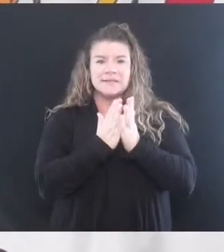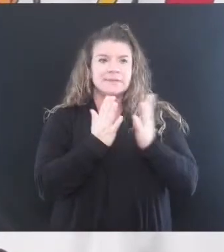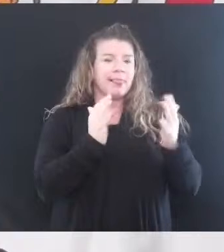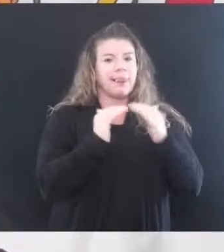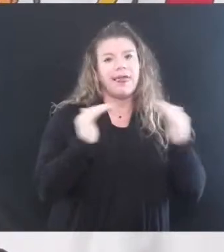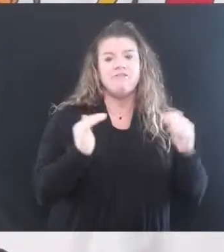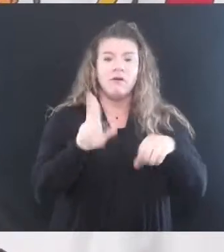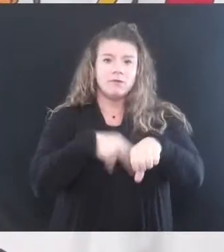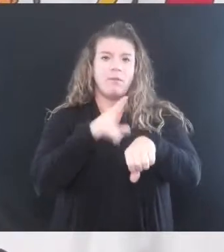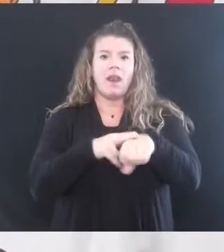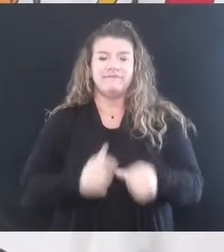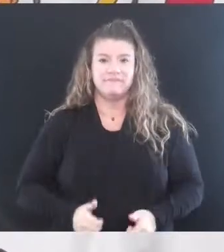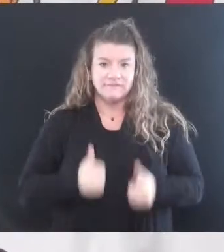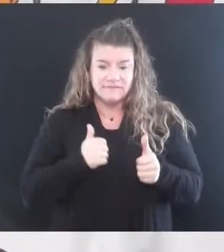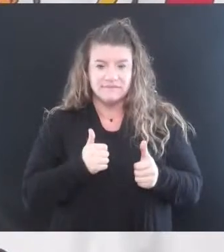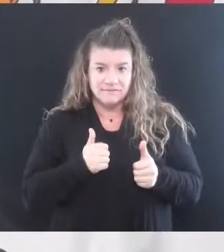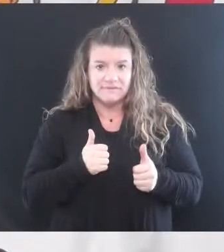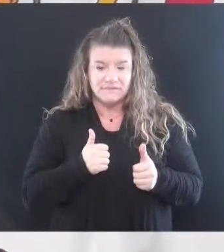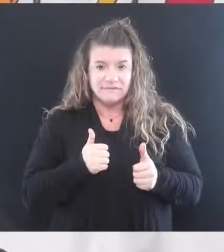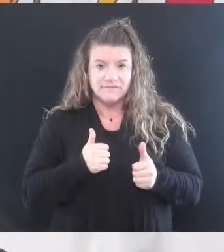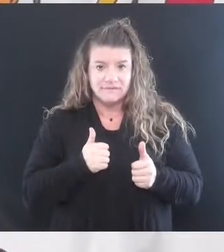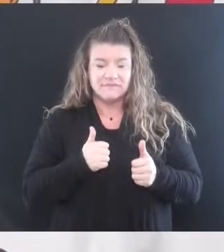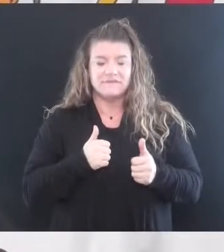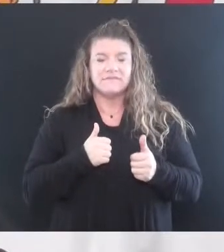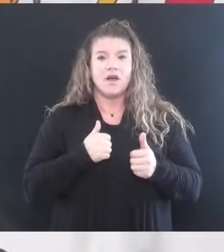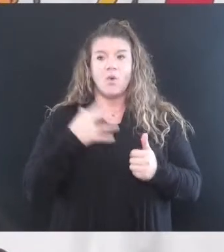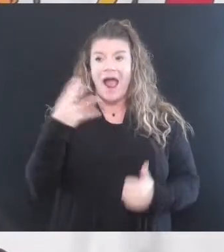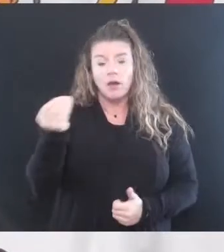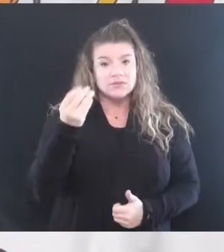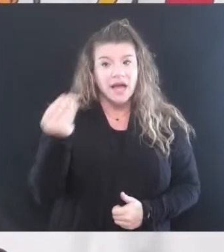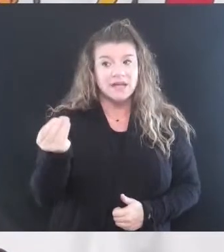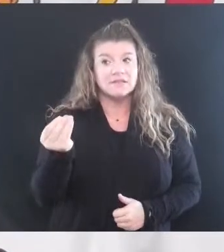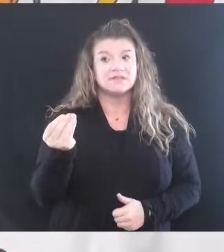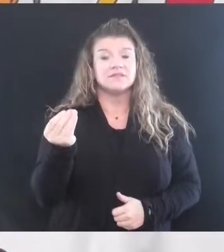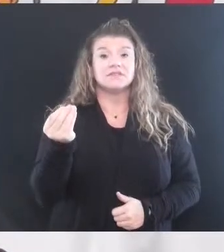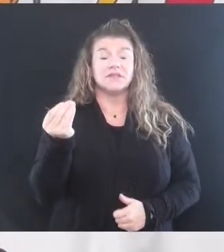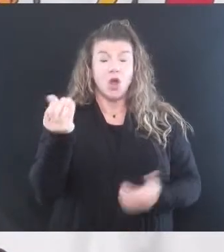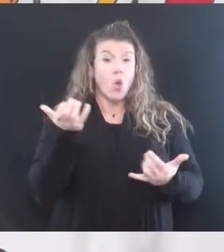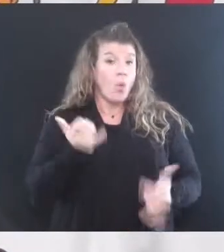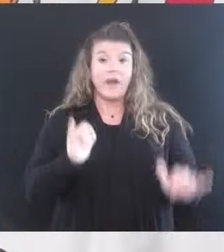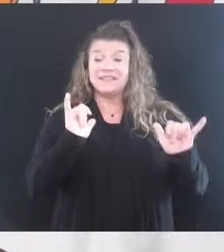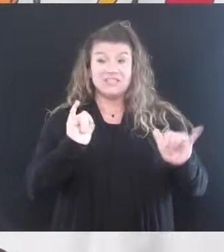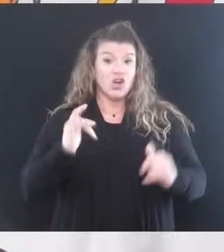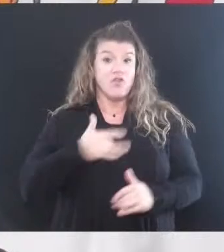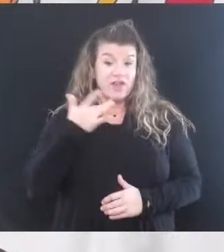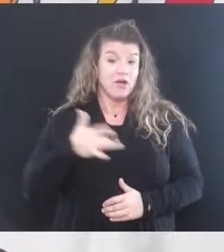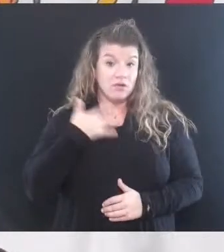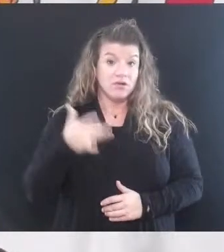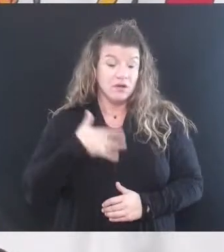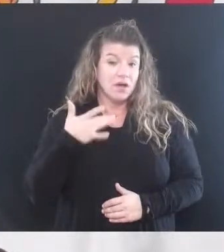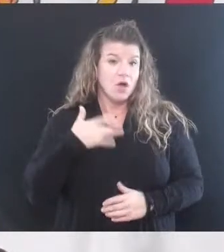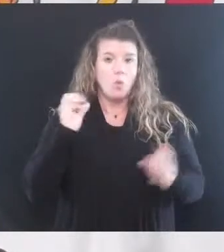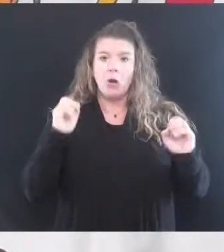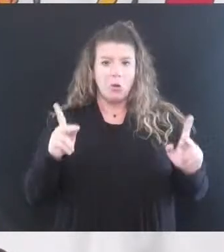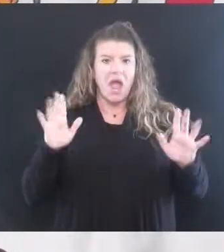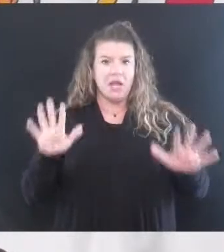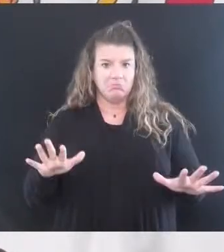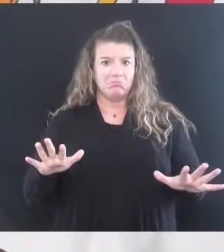normalcy, and we're outside, we still feel like we're